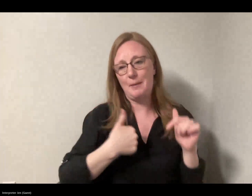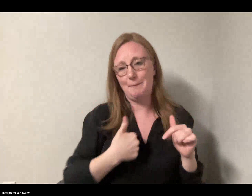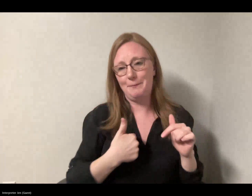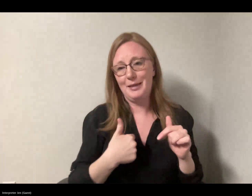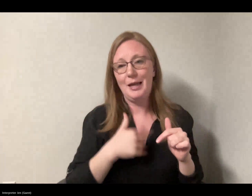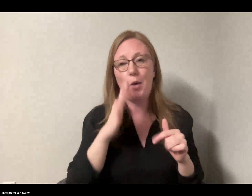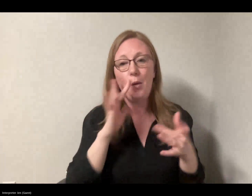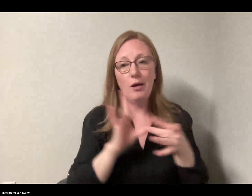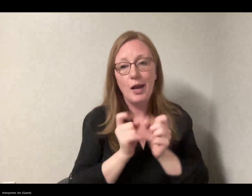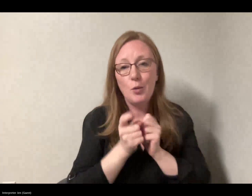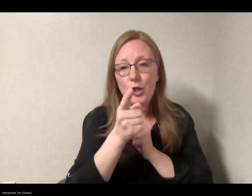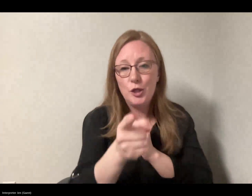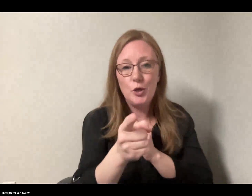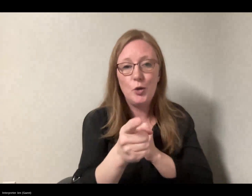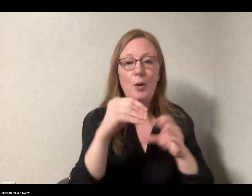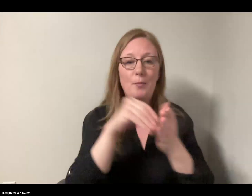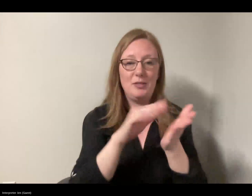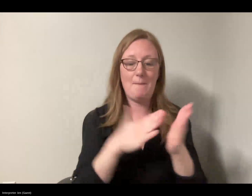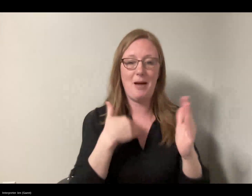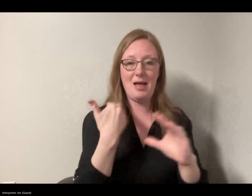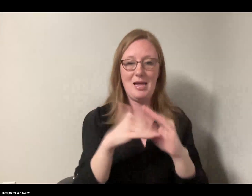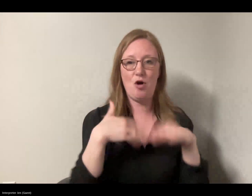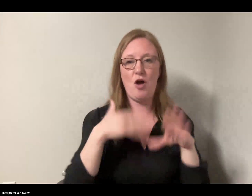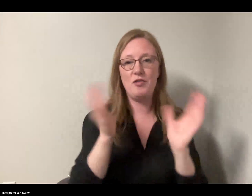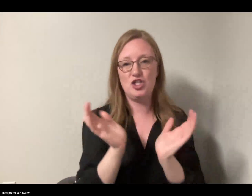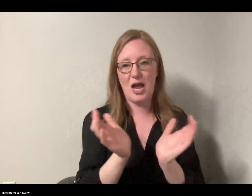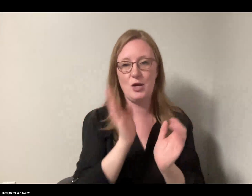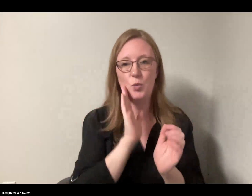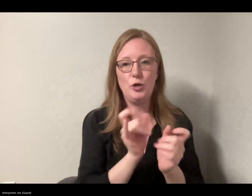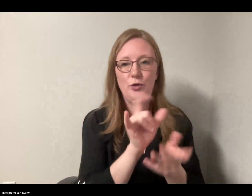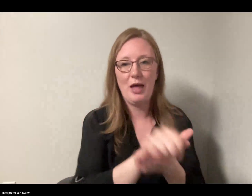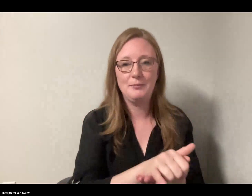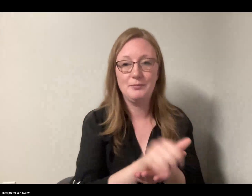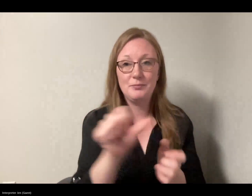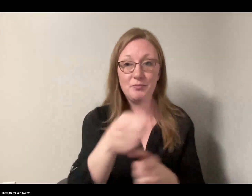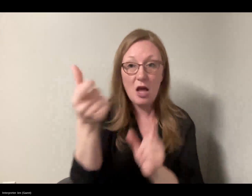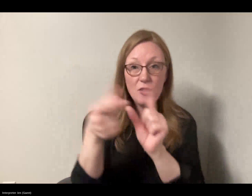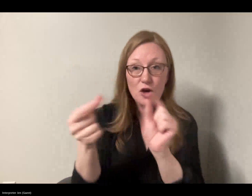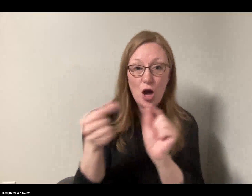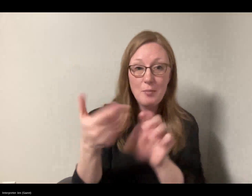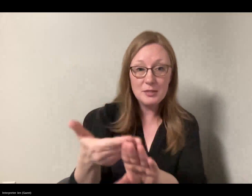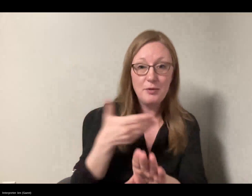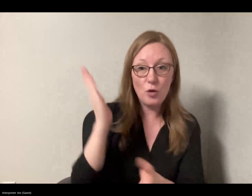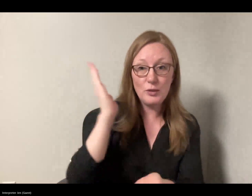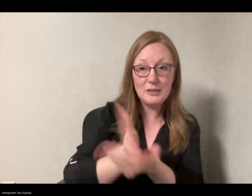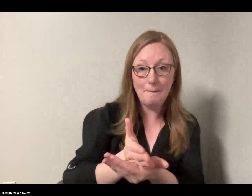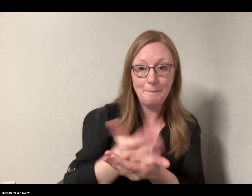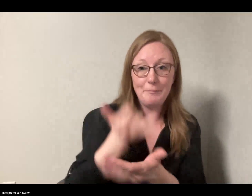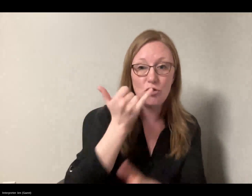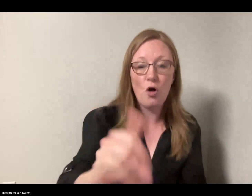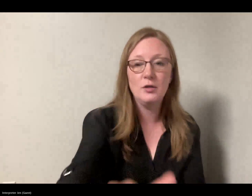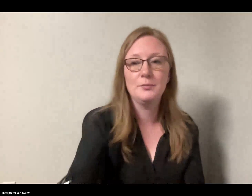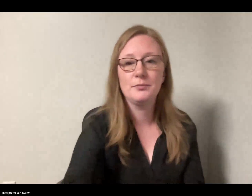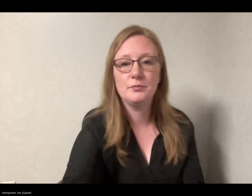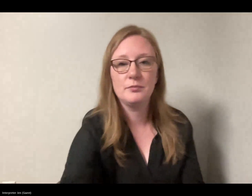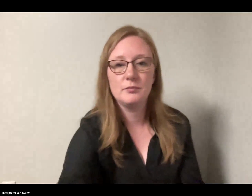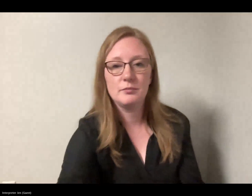you hooked up there. I'll put my email address in the chat. Any other comments before we end the call here?